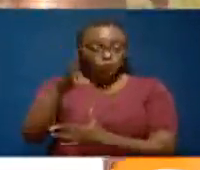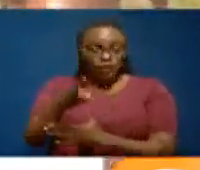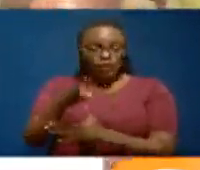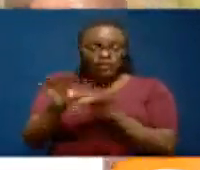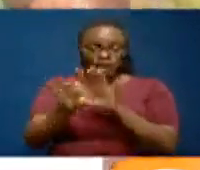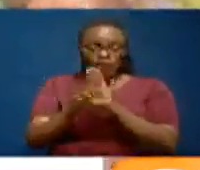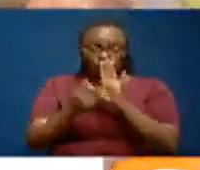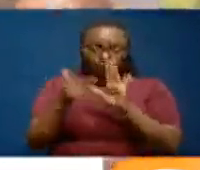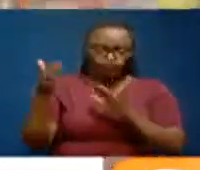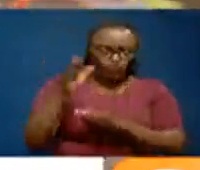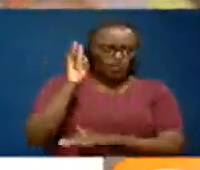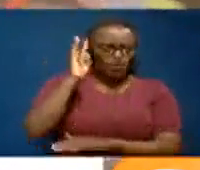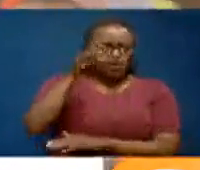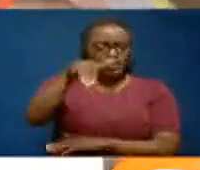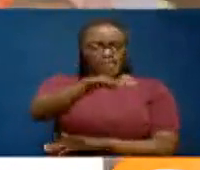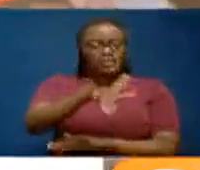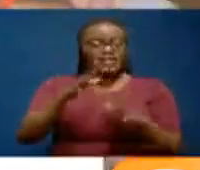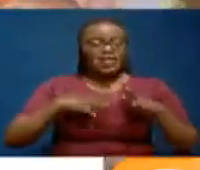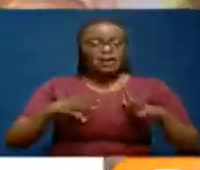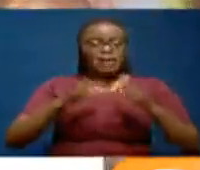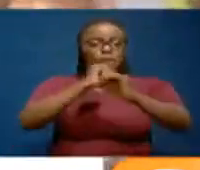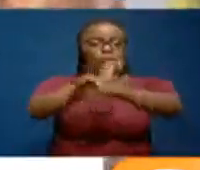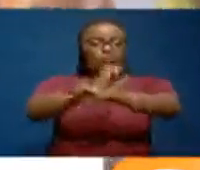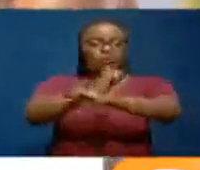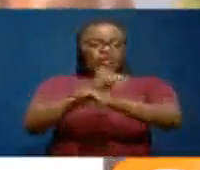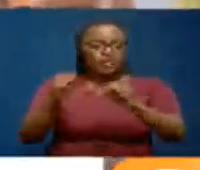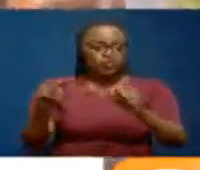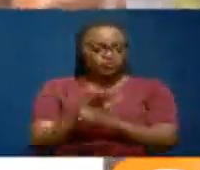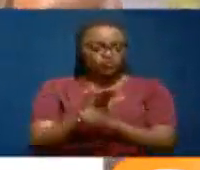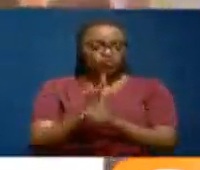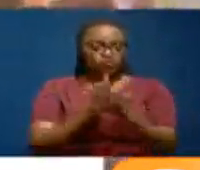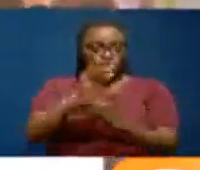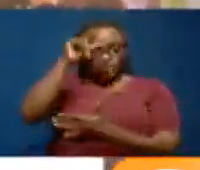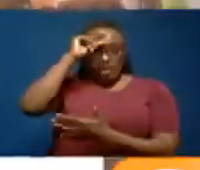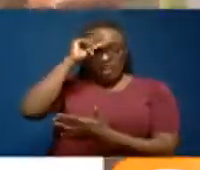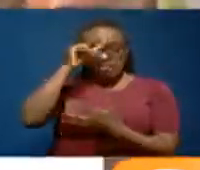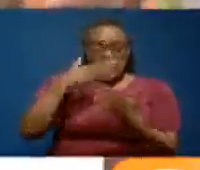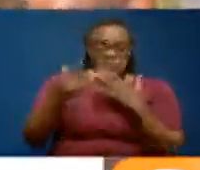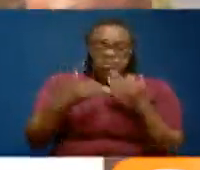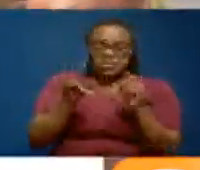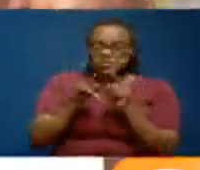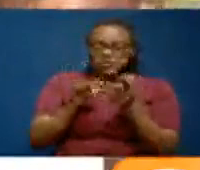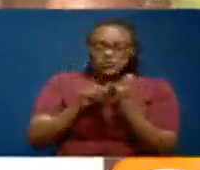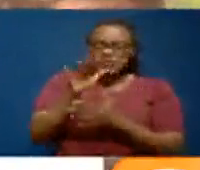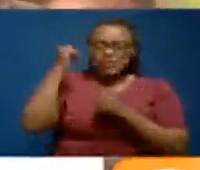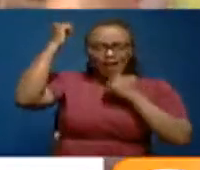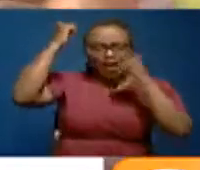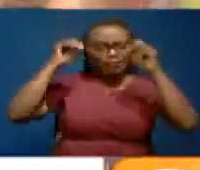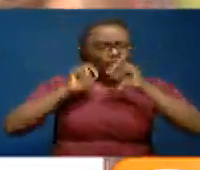sheria imerudishwa hapa, wananchi wamelindwa kikamilifu na serikali. Hata kama ni kutuma jeshi,